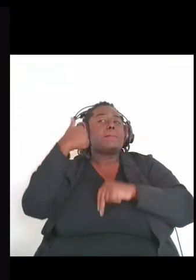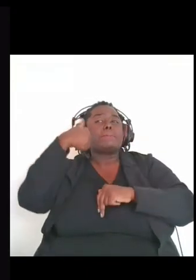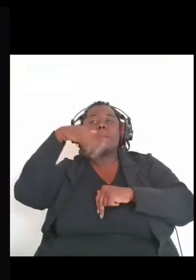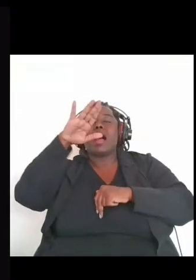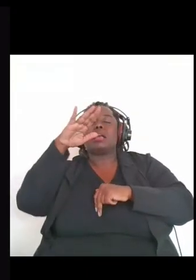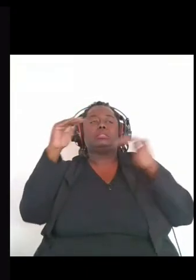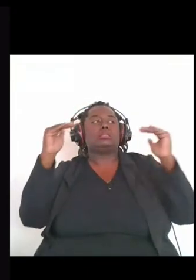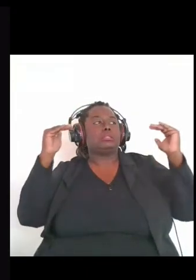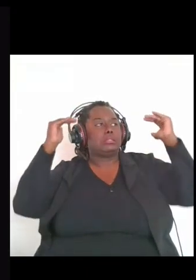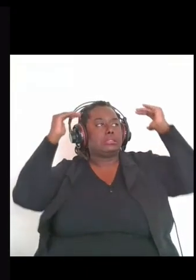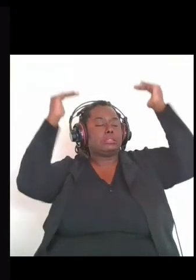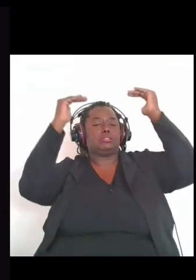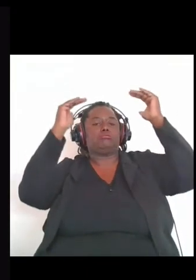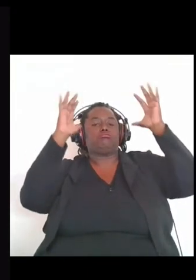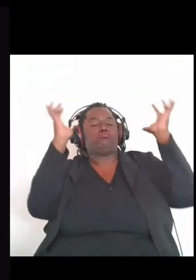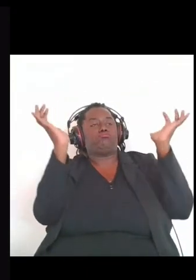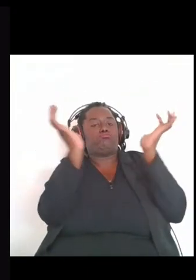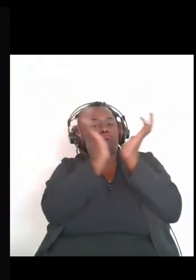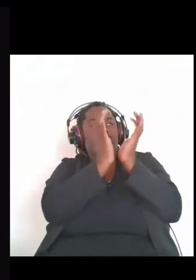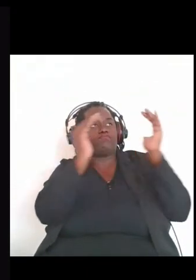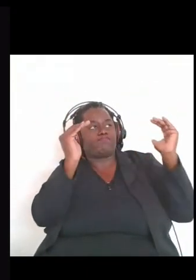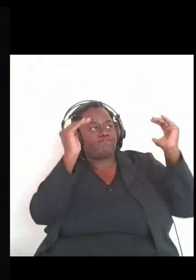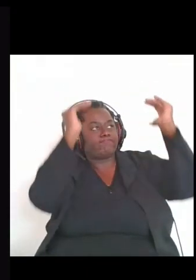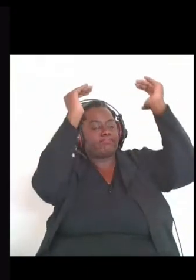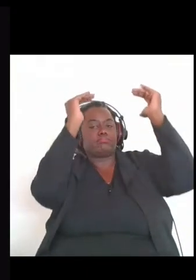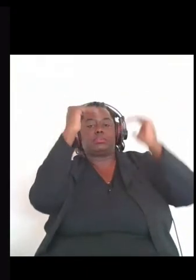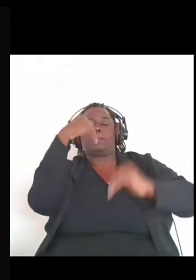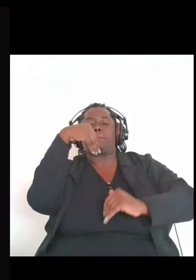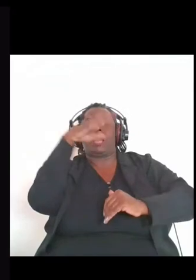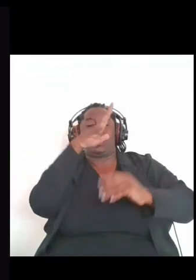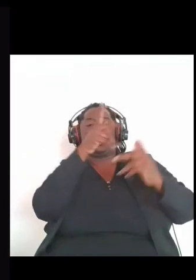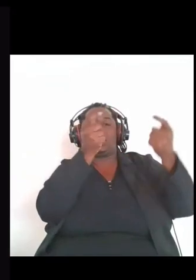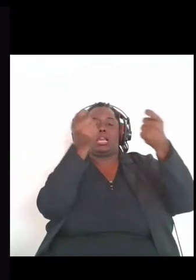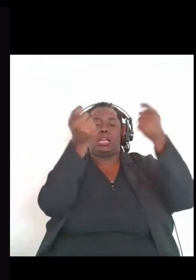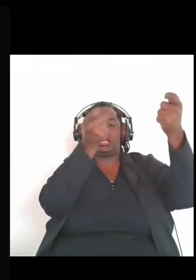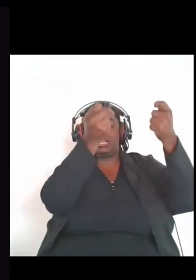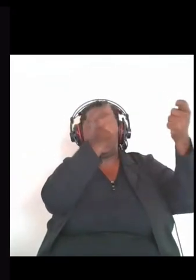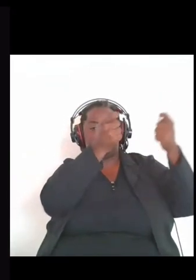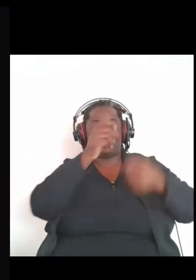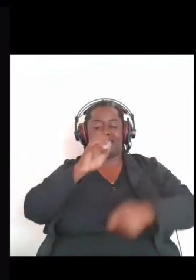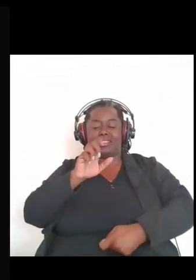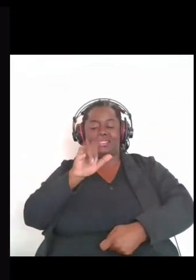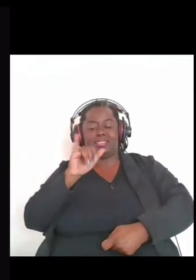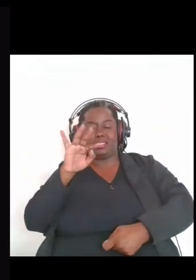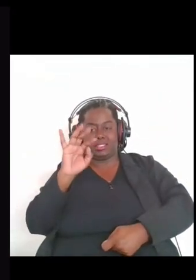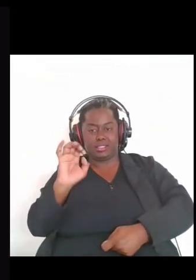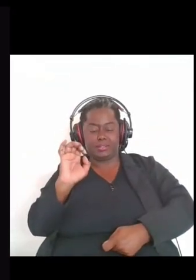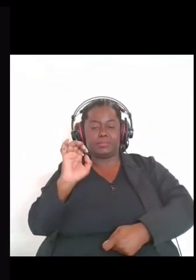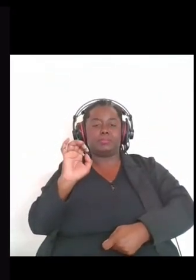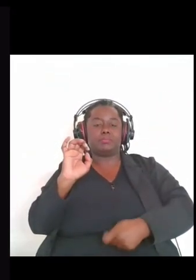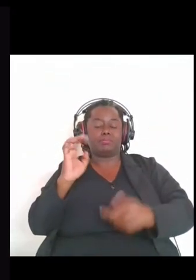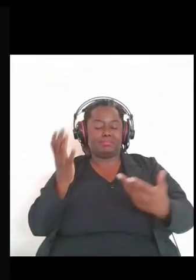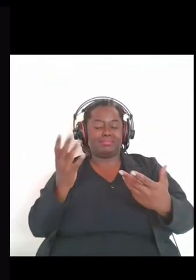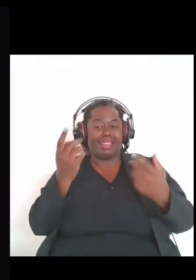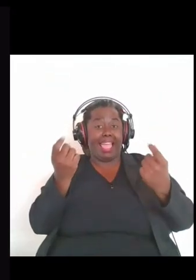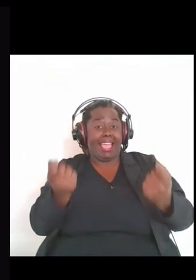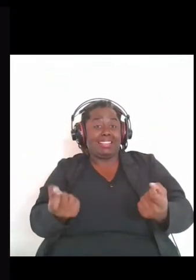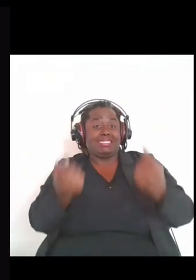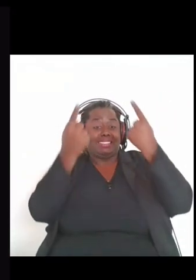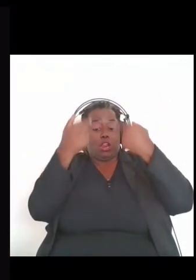come and present it here and it's it's not my colleagues who are from the trans Community who are able to access this